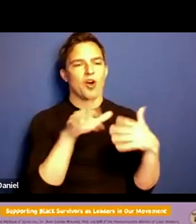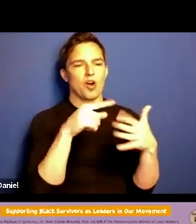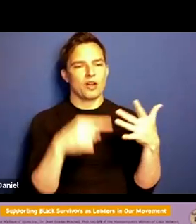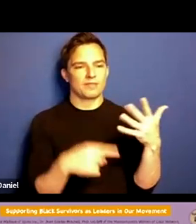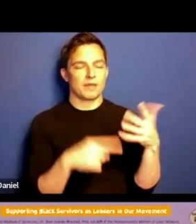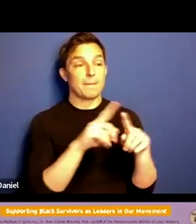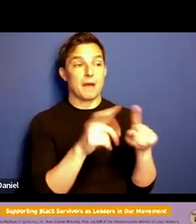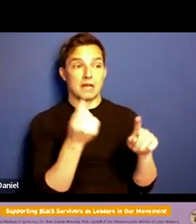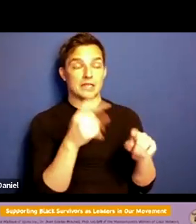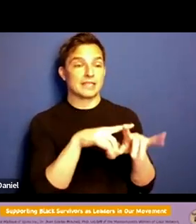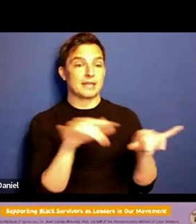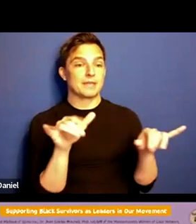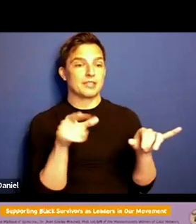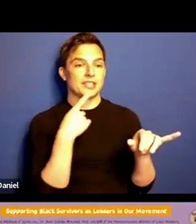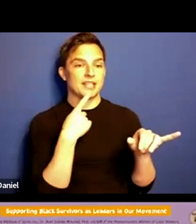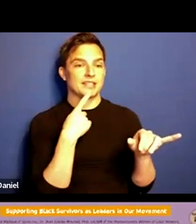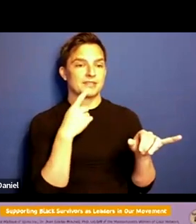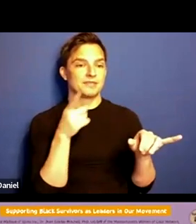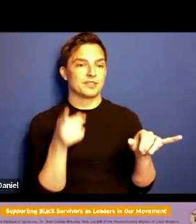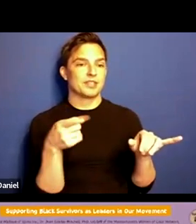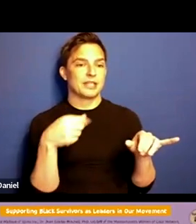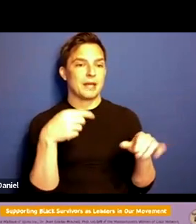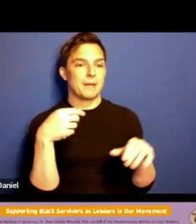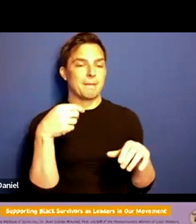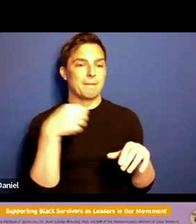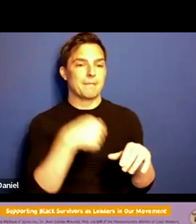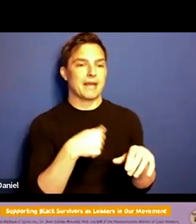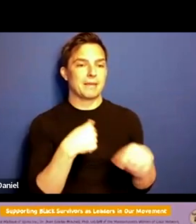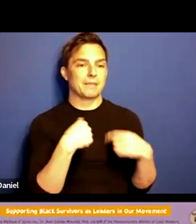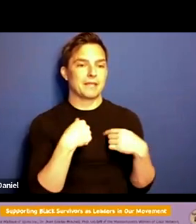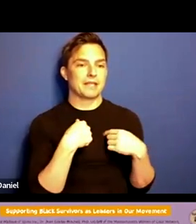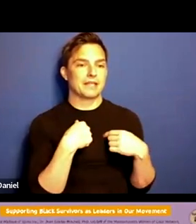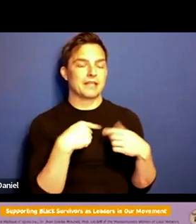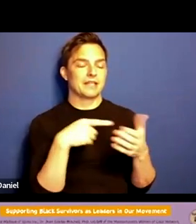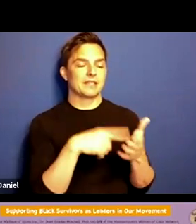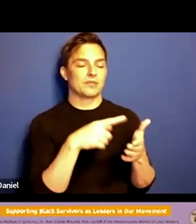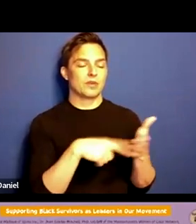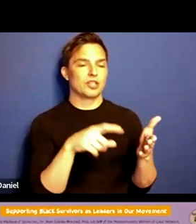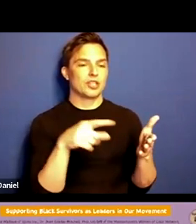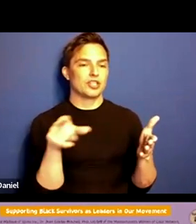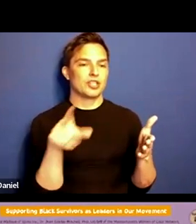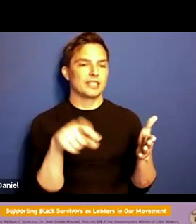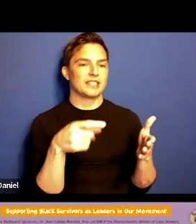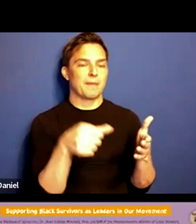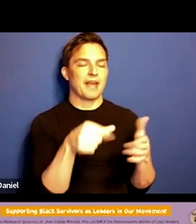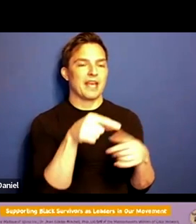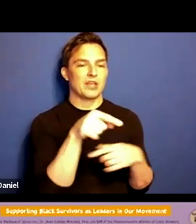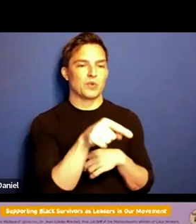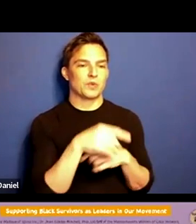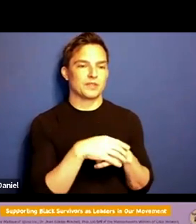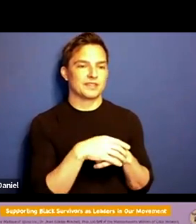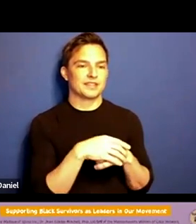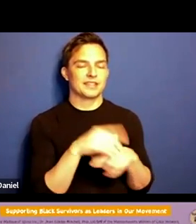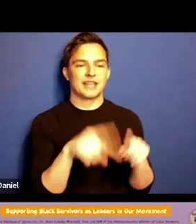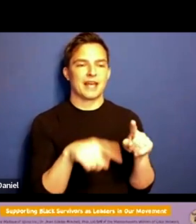same time says, this is what she's paying me, this is what she needs to pay you, right? It can't get any more real